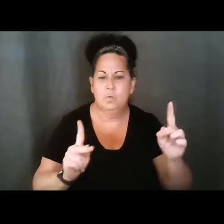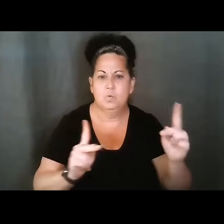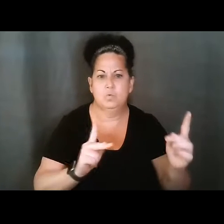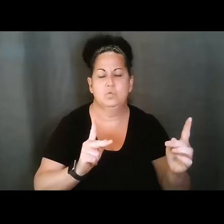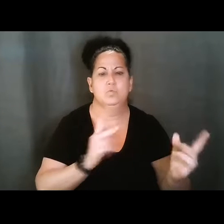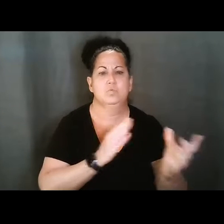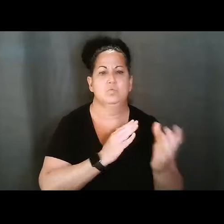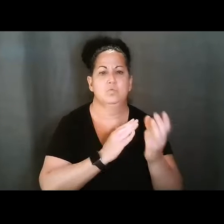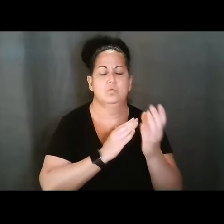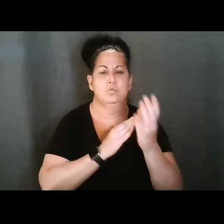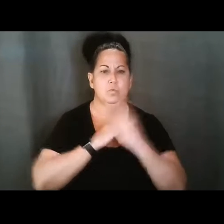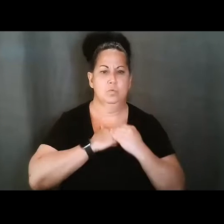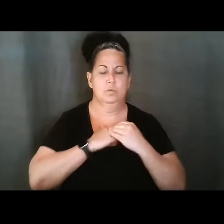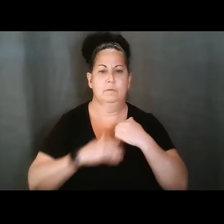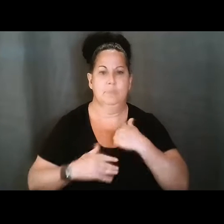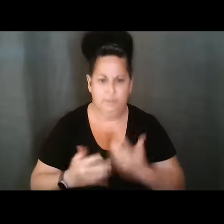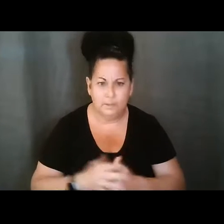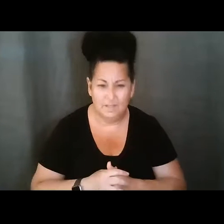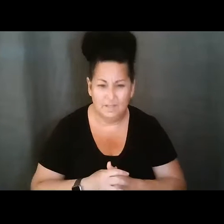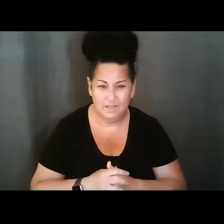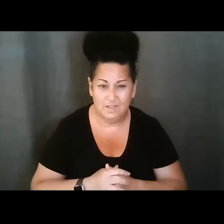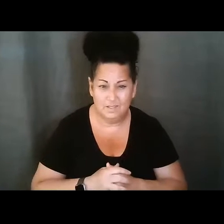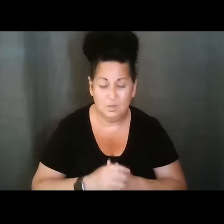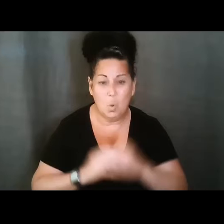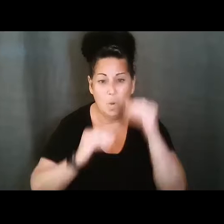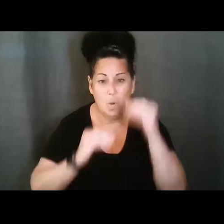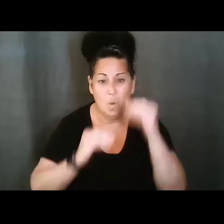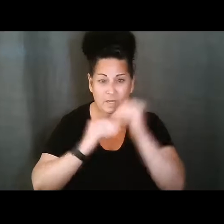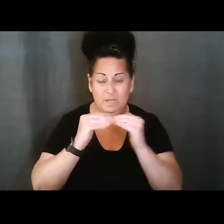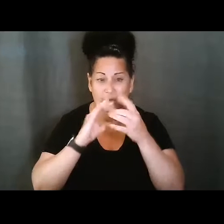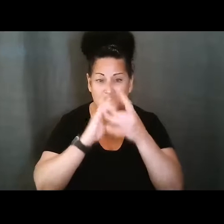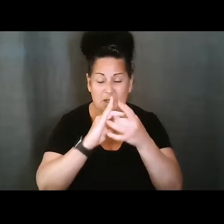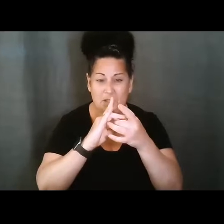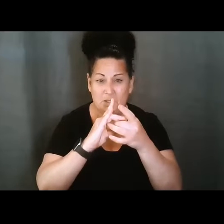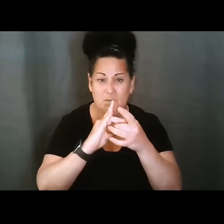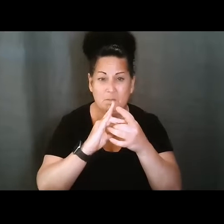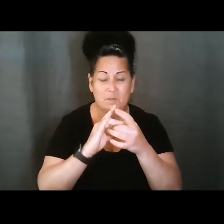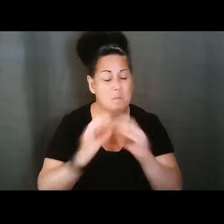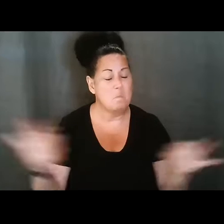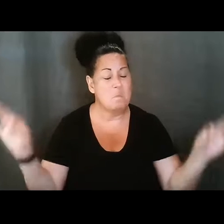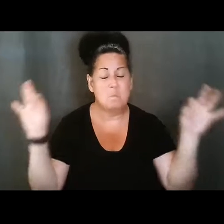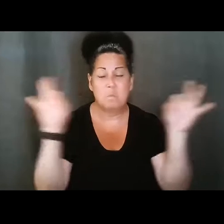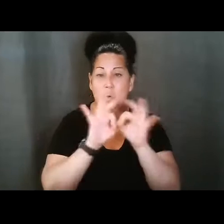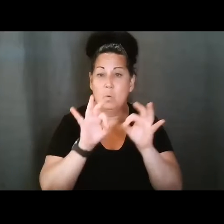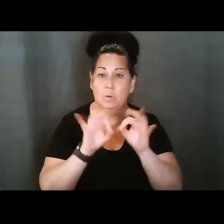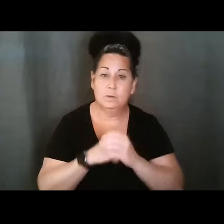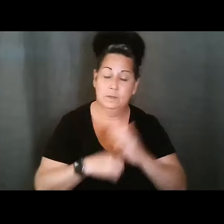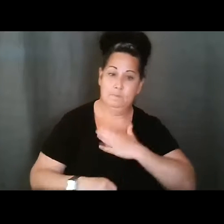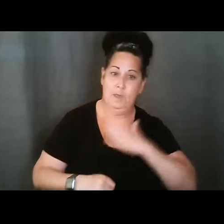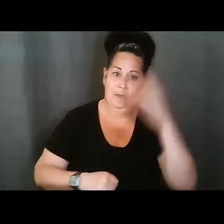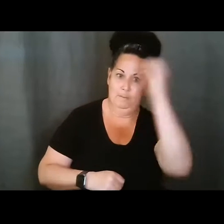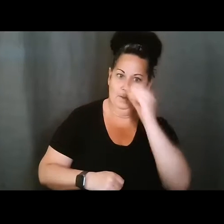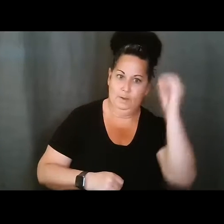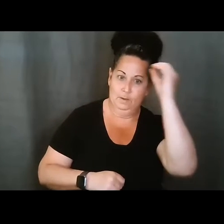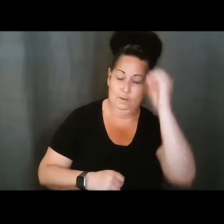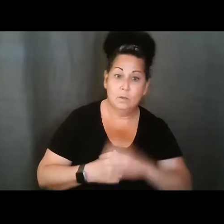building relationships is more important than any of these, in my opinion. You have yours, so that's what? What's yours?